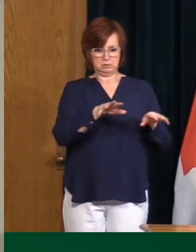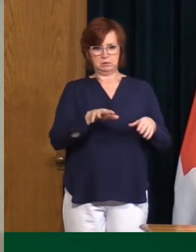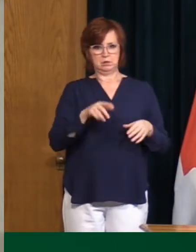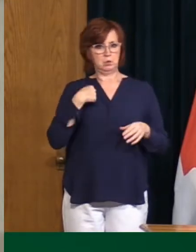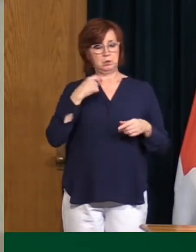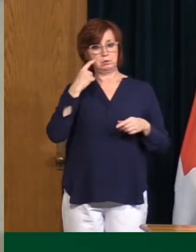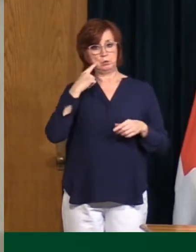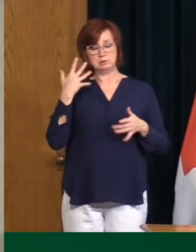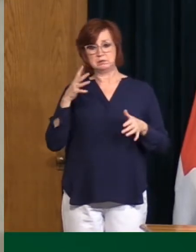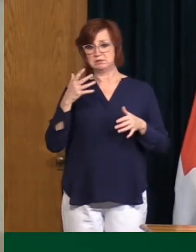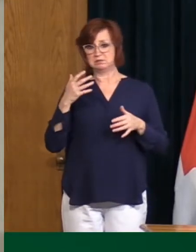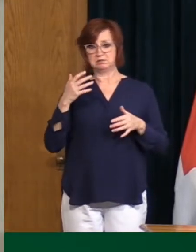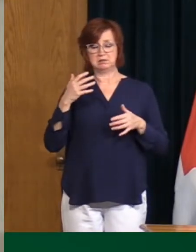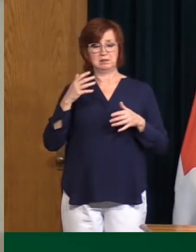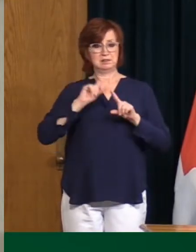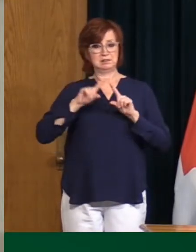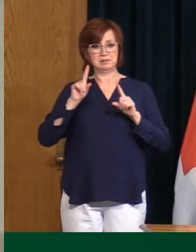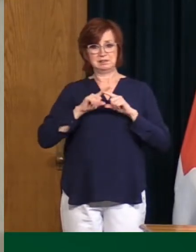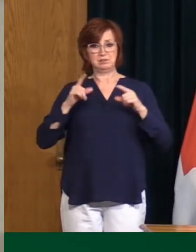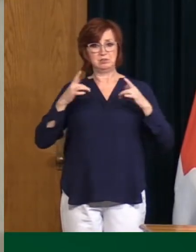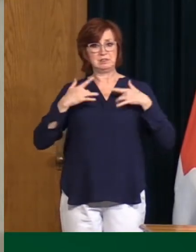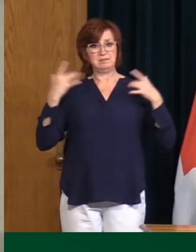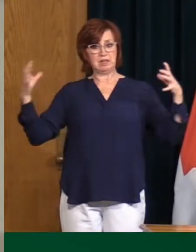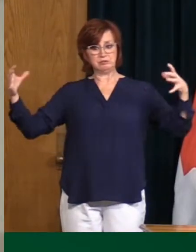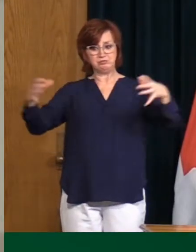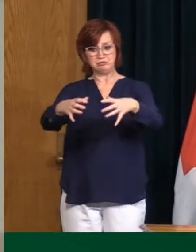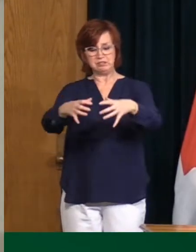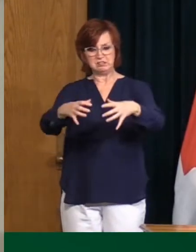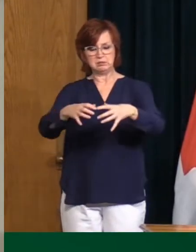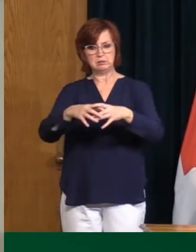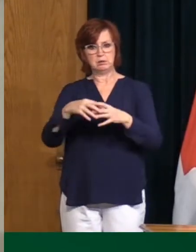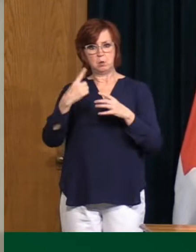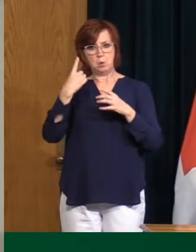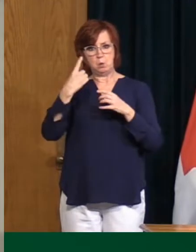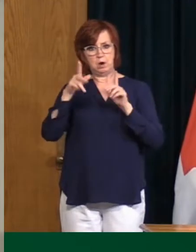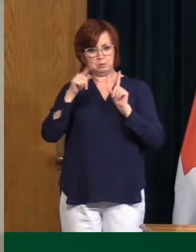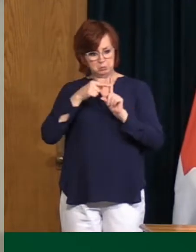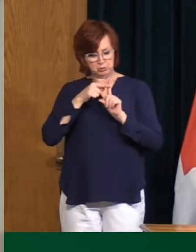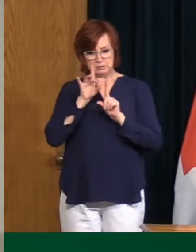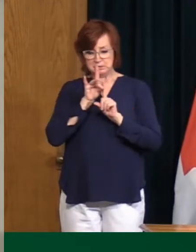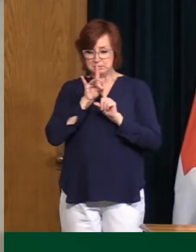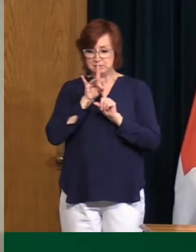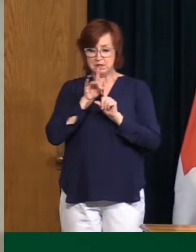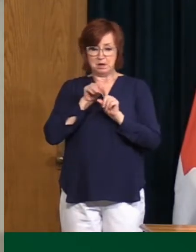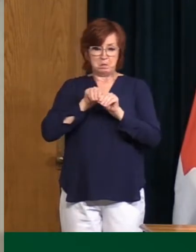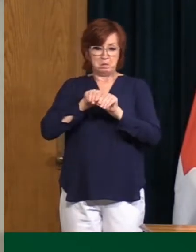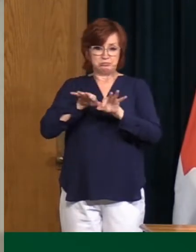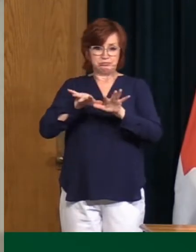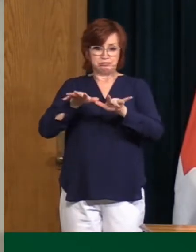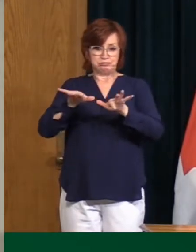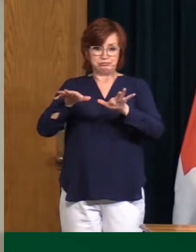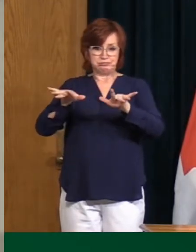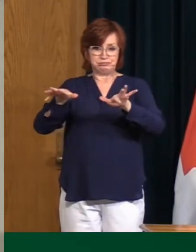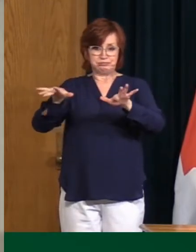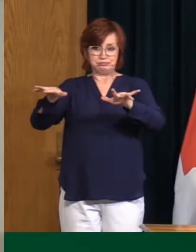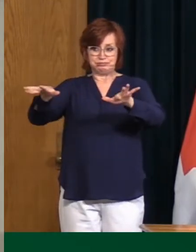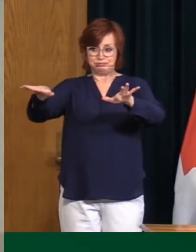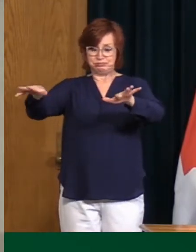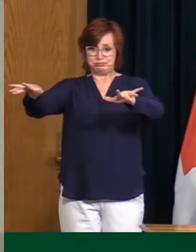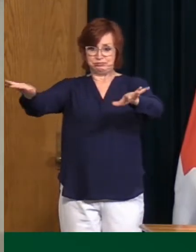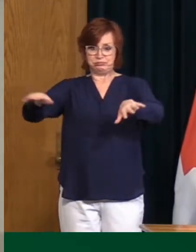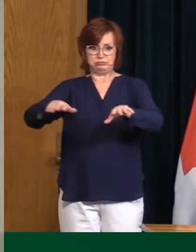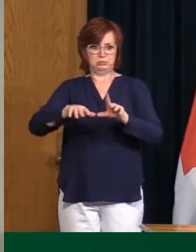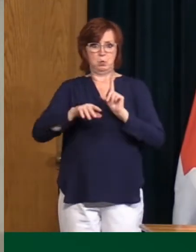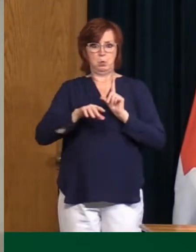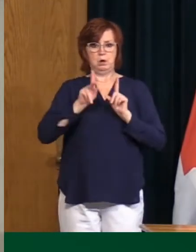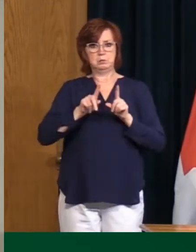gatherings and any gatherings, in fact, where one person may result in transmission in 10, 15, 20 people. And so I think that's